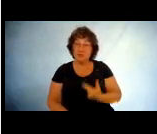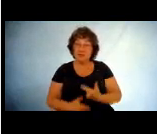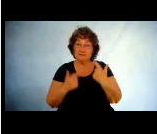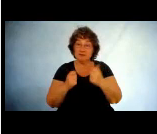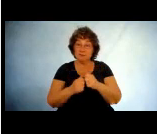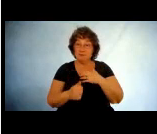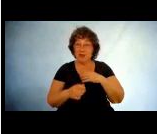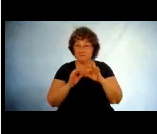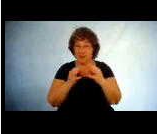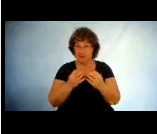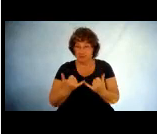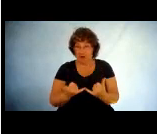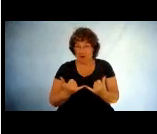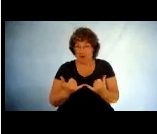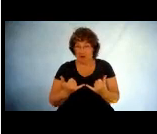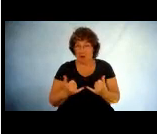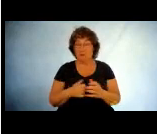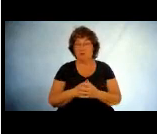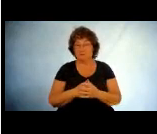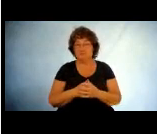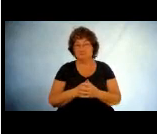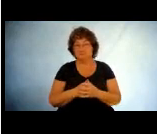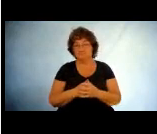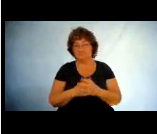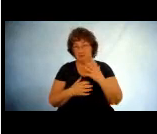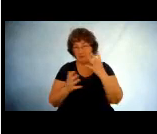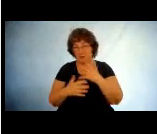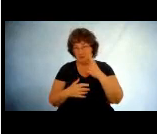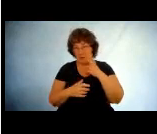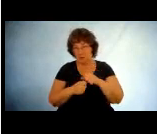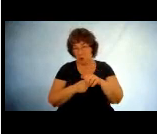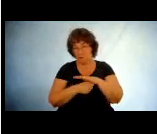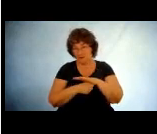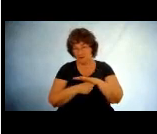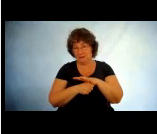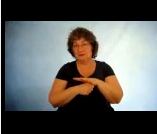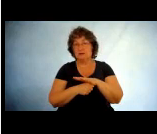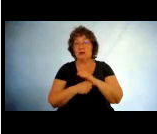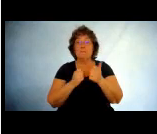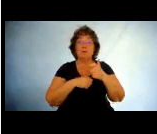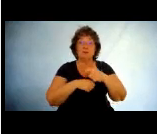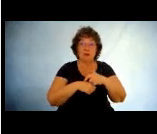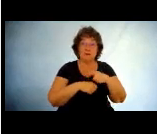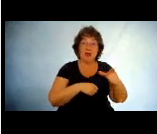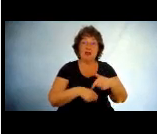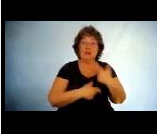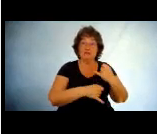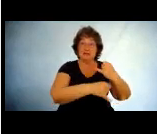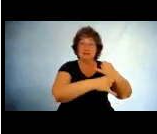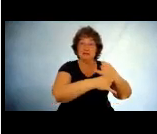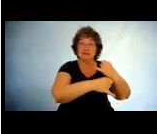but which is unfortunately because of the pandemic, but usually I am on campus at my university.